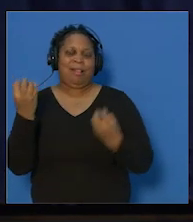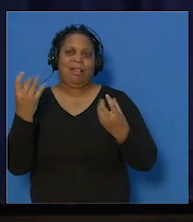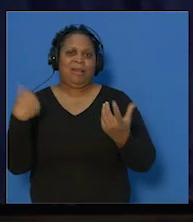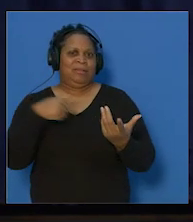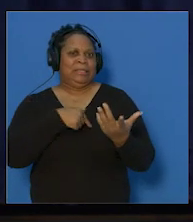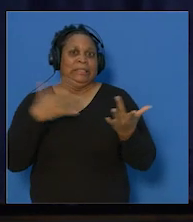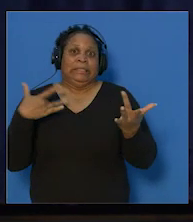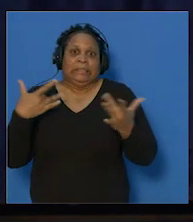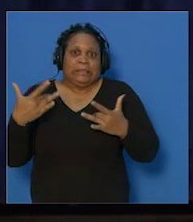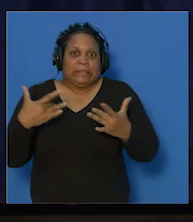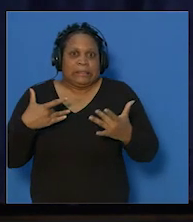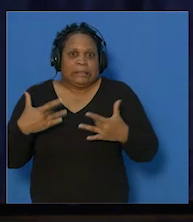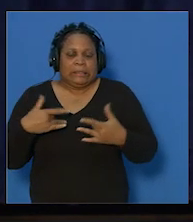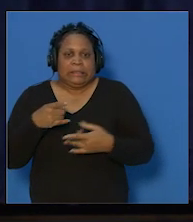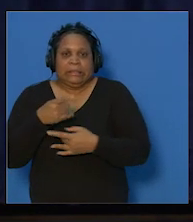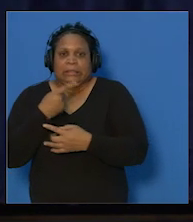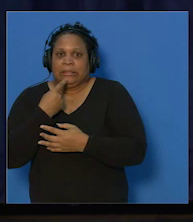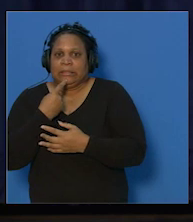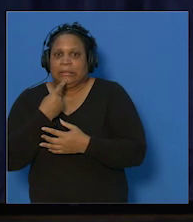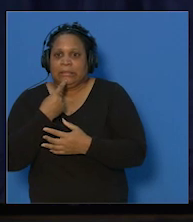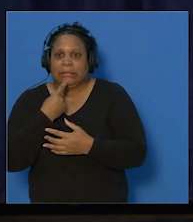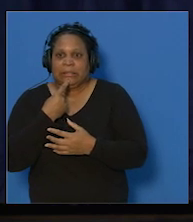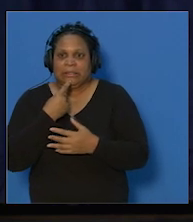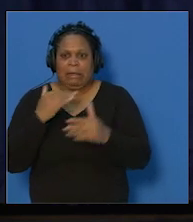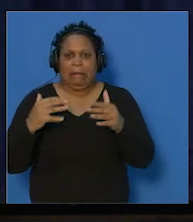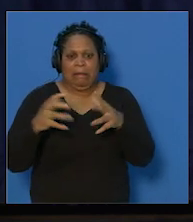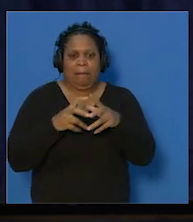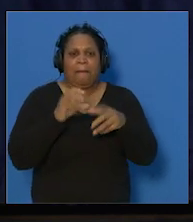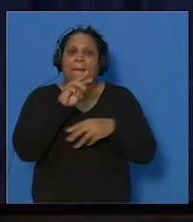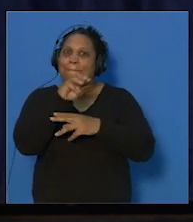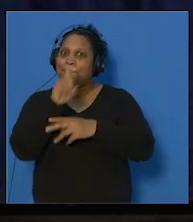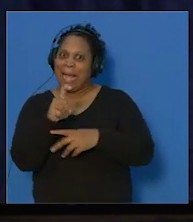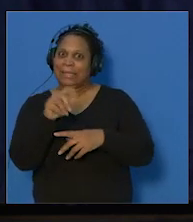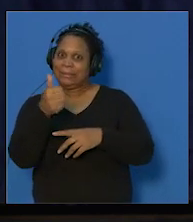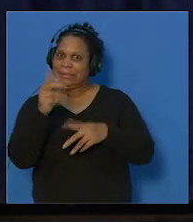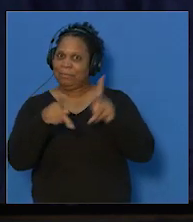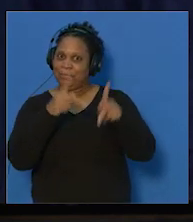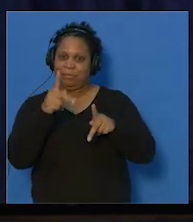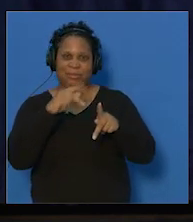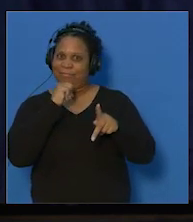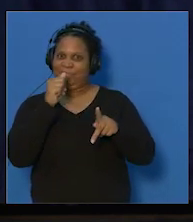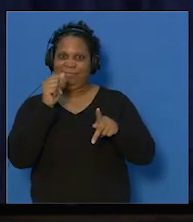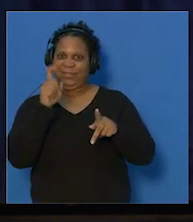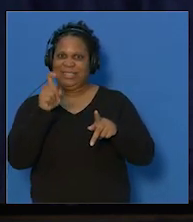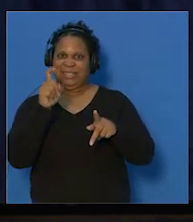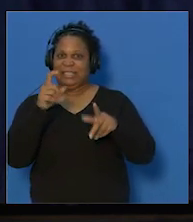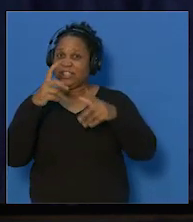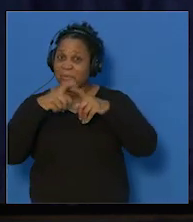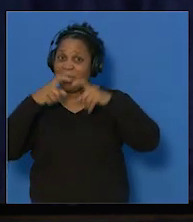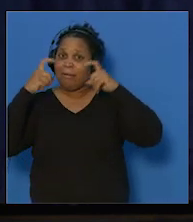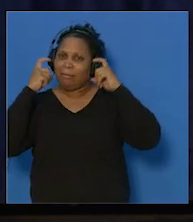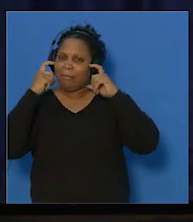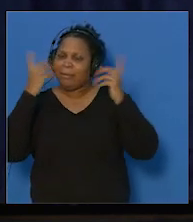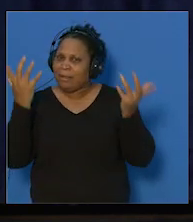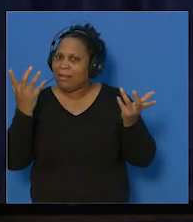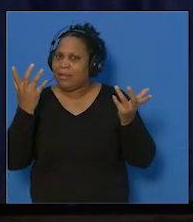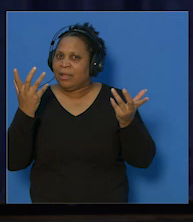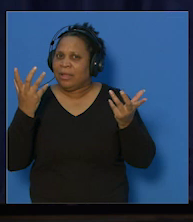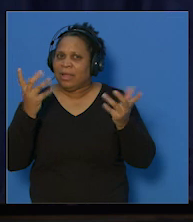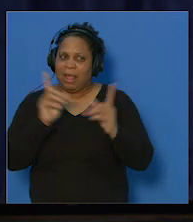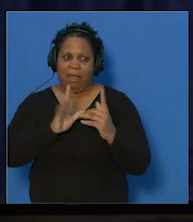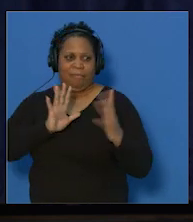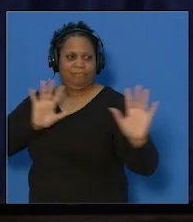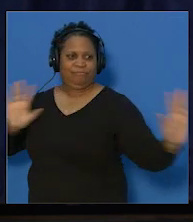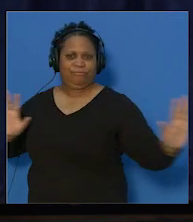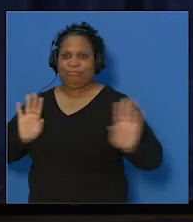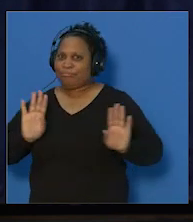concerned that when you say a max group of 10 persons, that they don't understand that you still have to be, wearing a face mask and physical